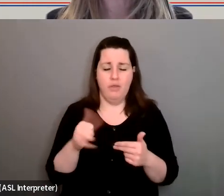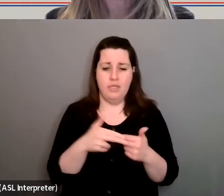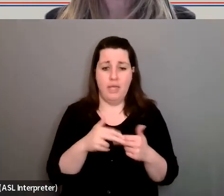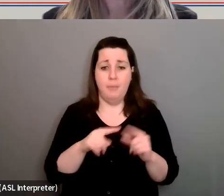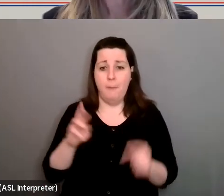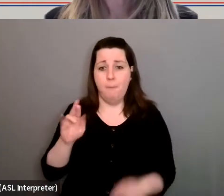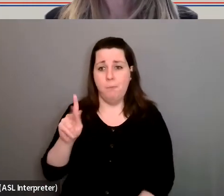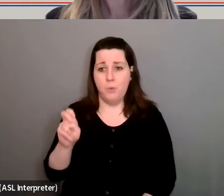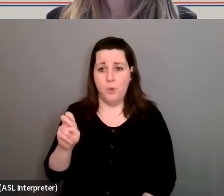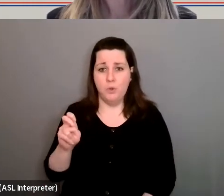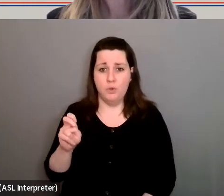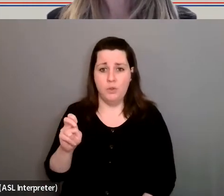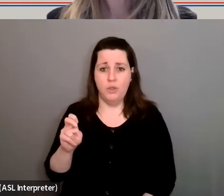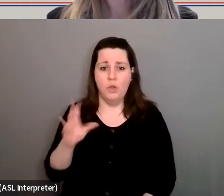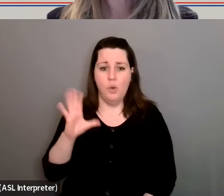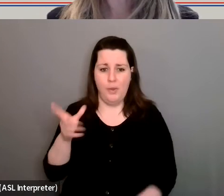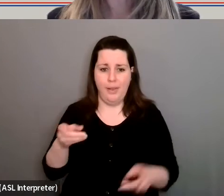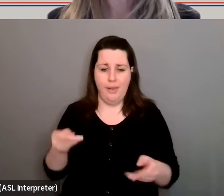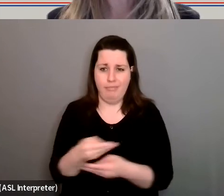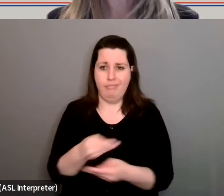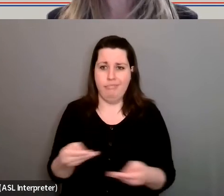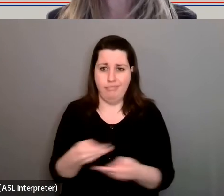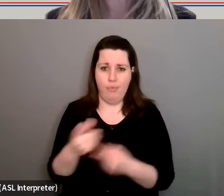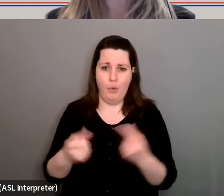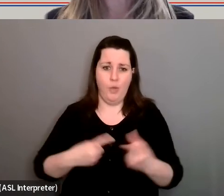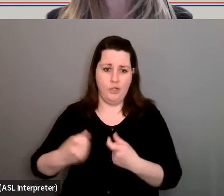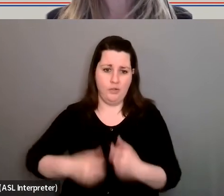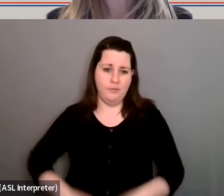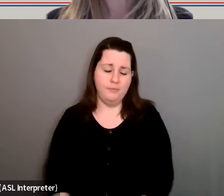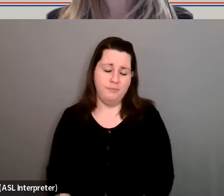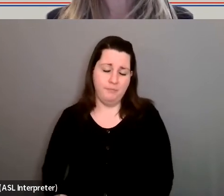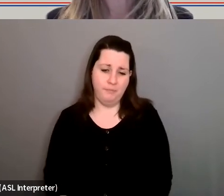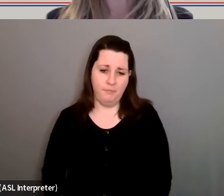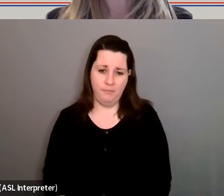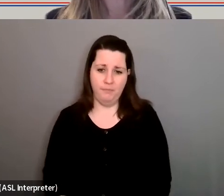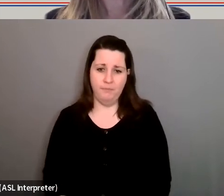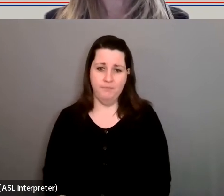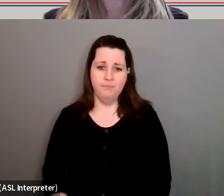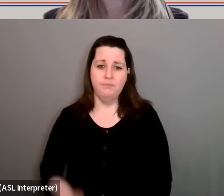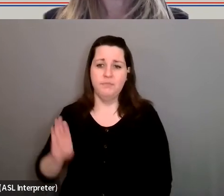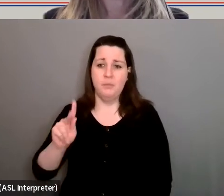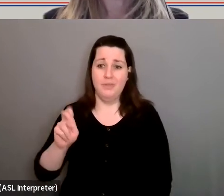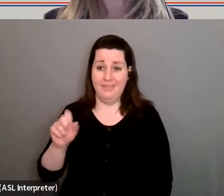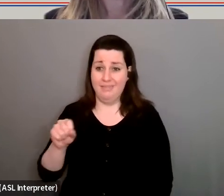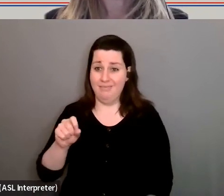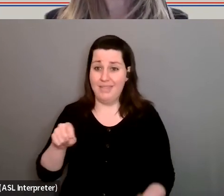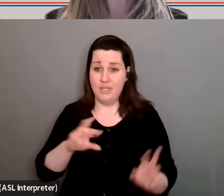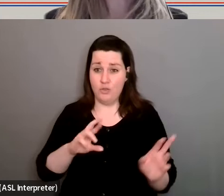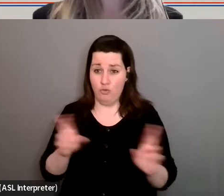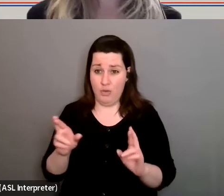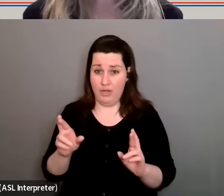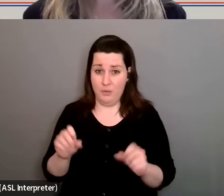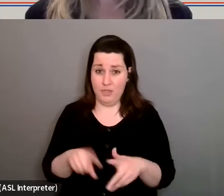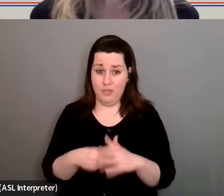to kind of manage the questions coming in through the chat. Yes. Are you ready to start with those then, Karen?